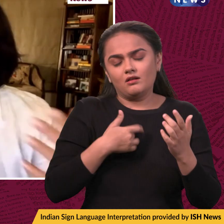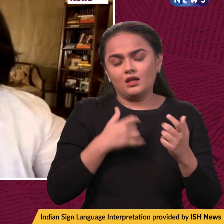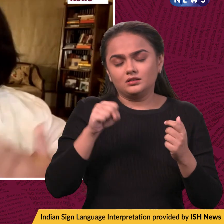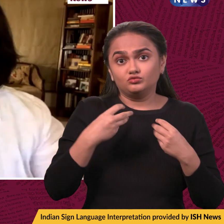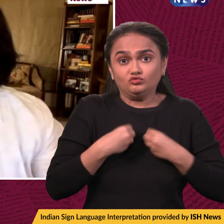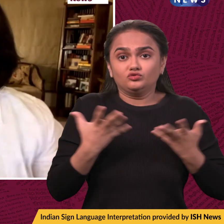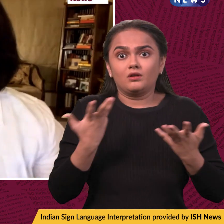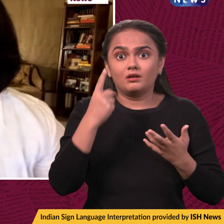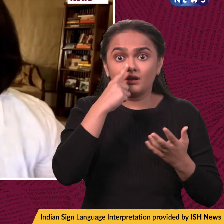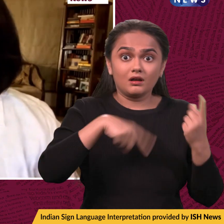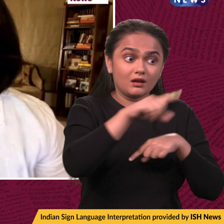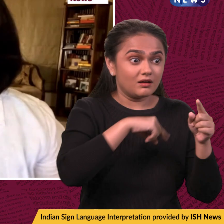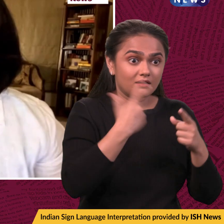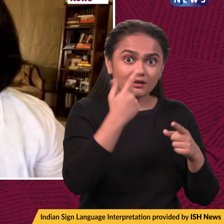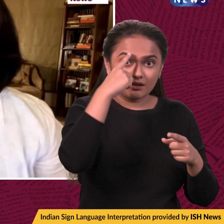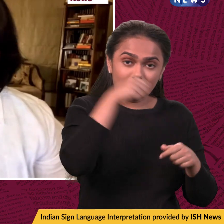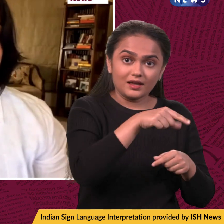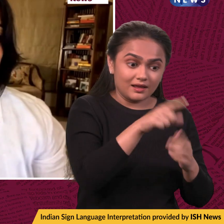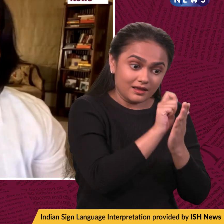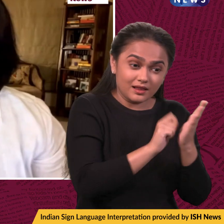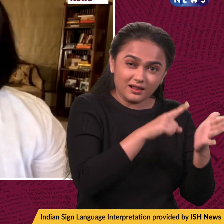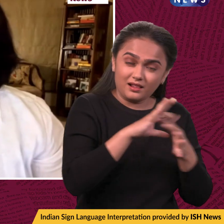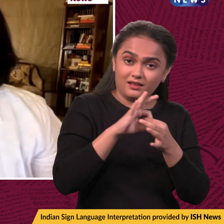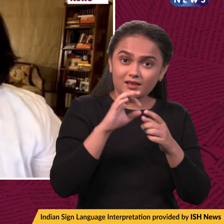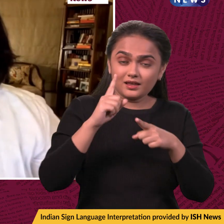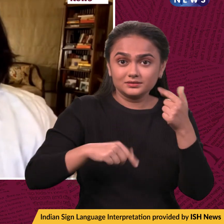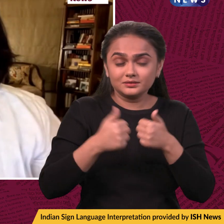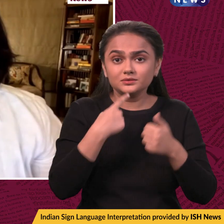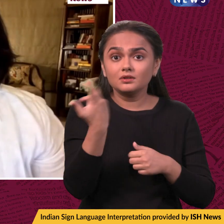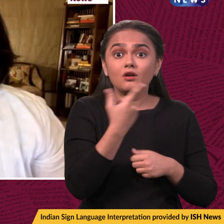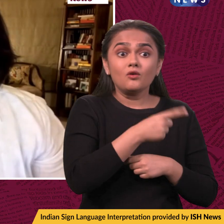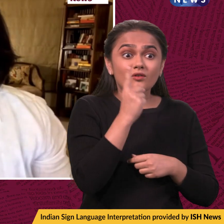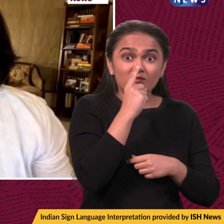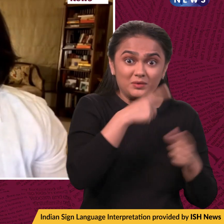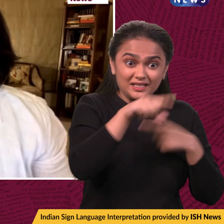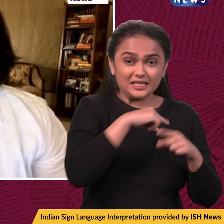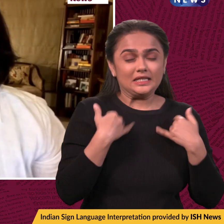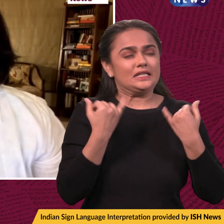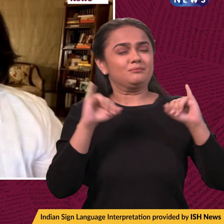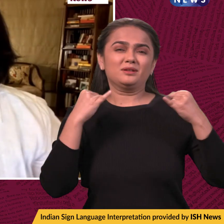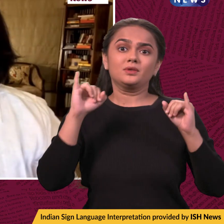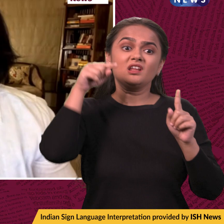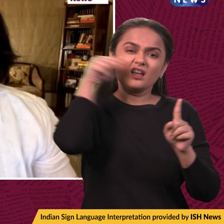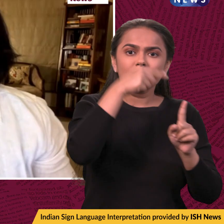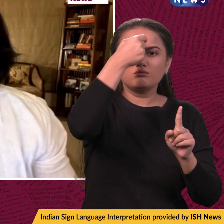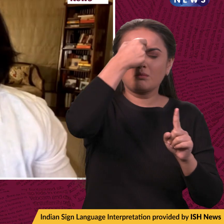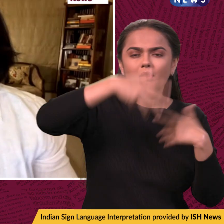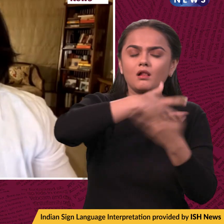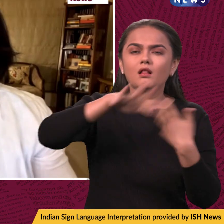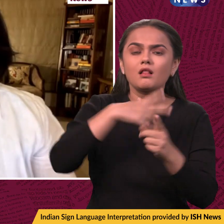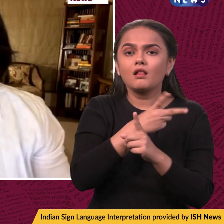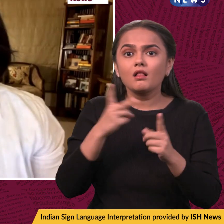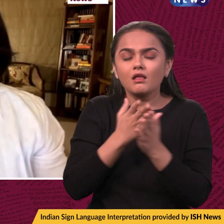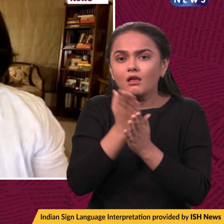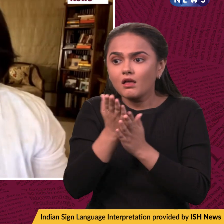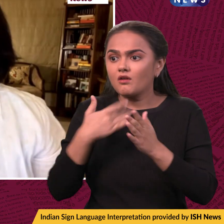it's shocking that it even went through the system and wound up in the examination. It said, women gaining independence is the main reason for a wide